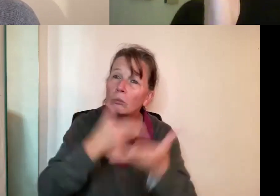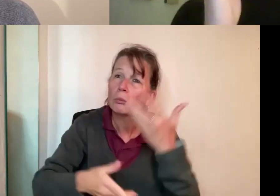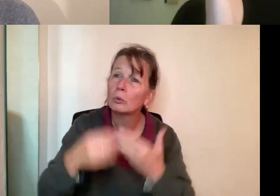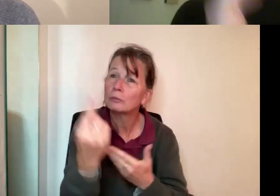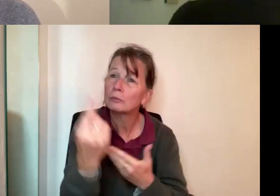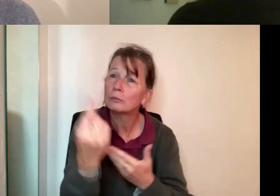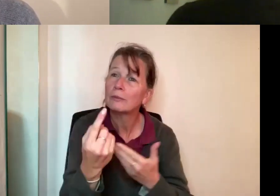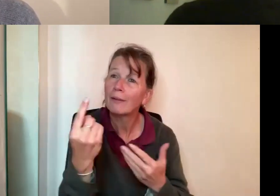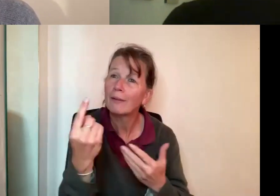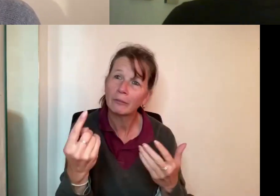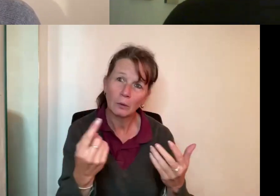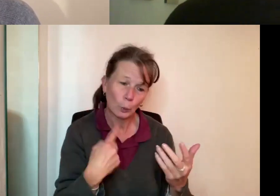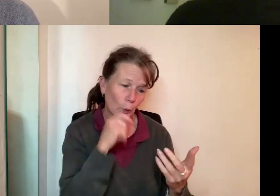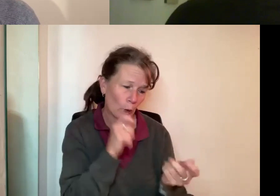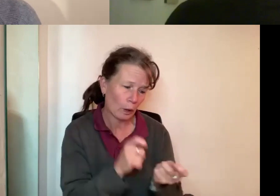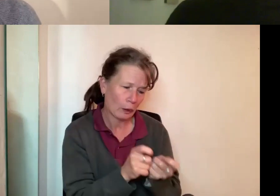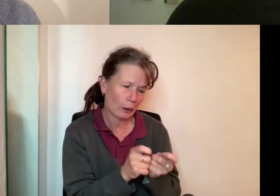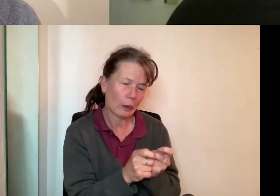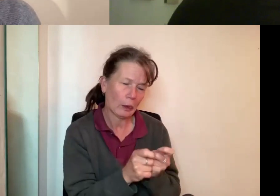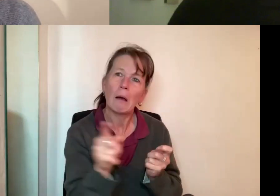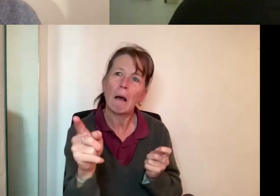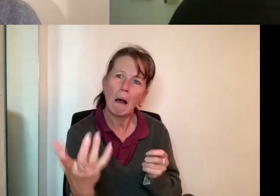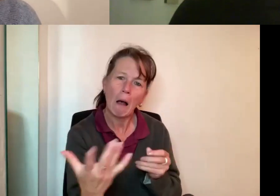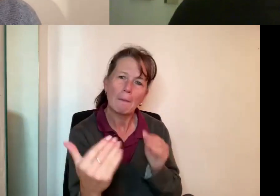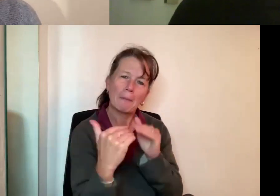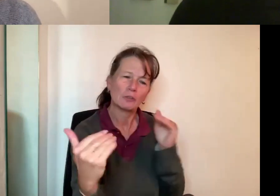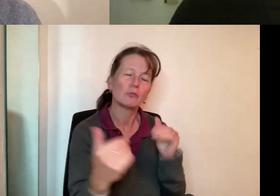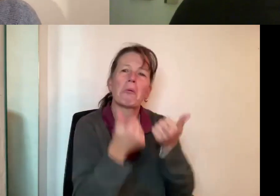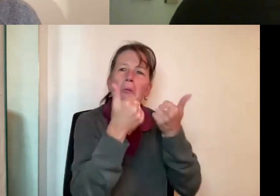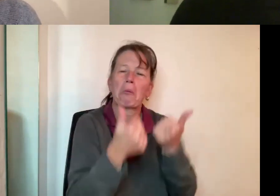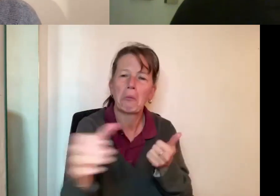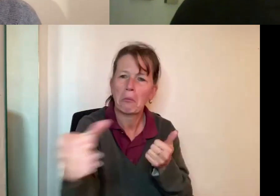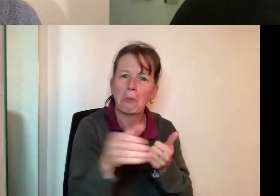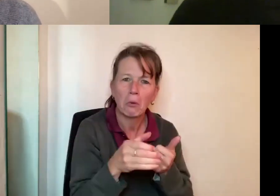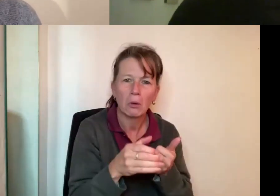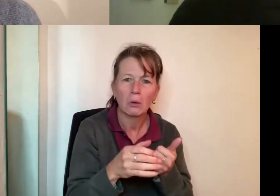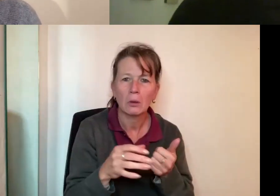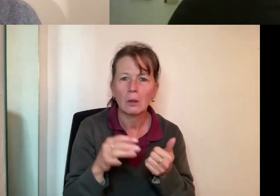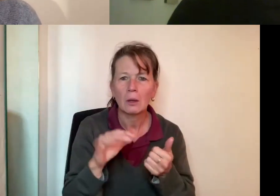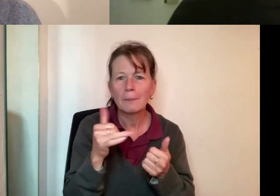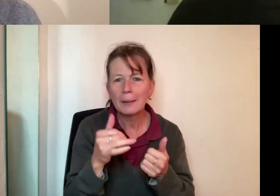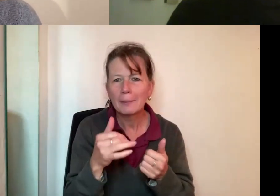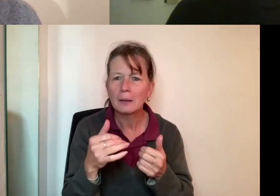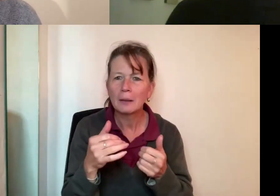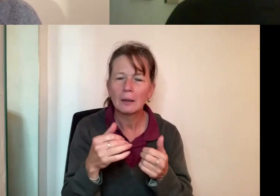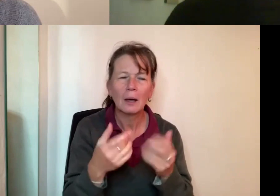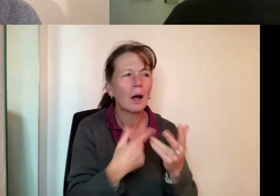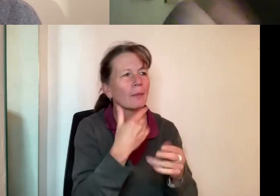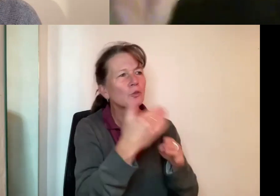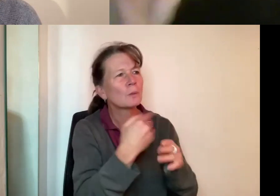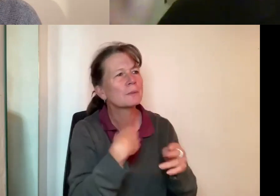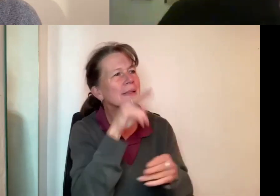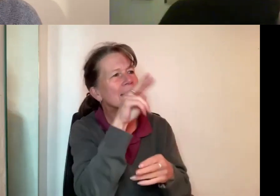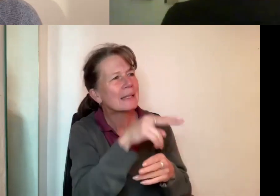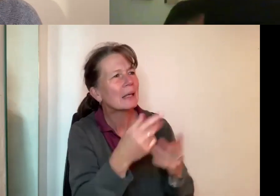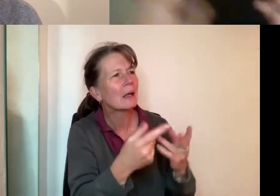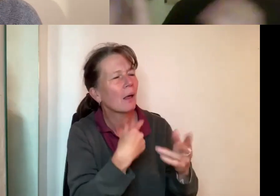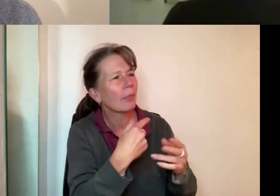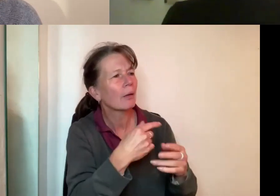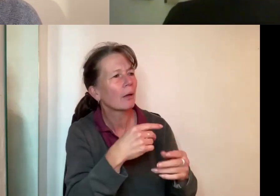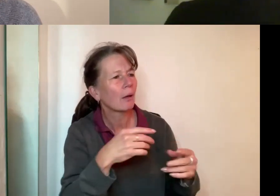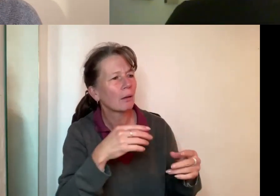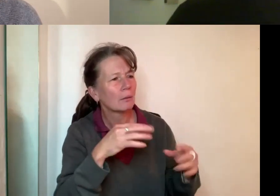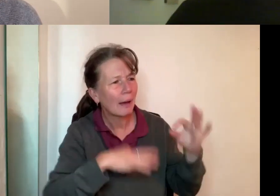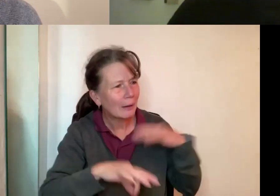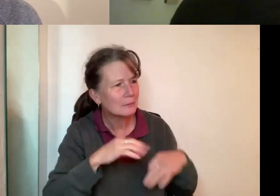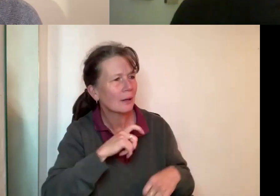than it being too. Sometimes I see call outs from other organizations that feel like they're being too specific about what type of person or whatever